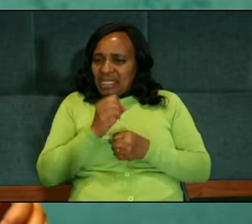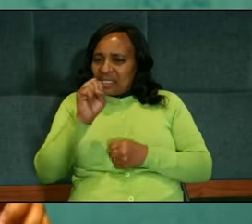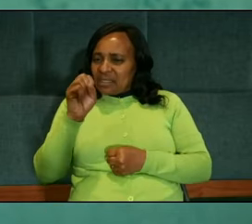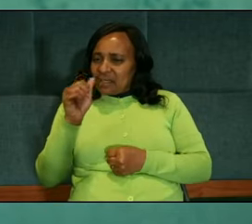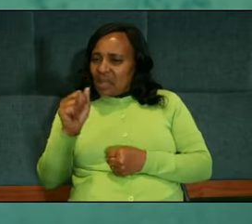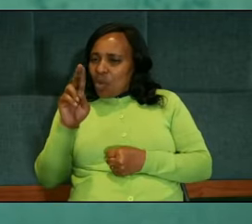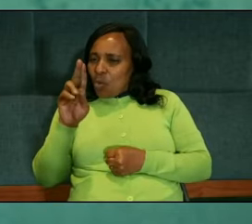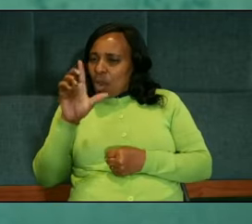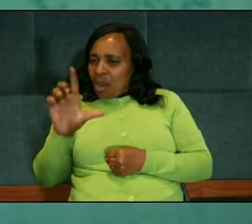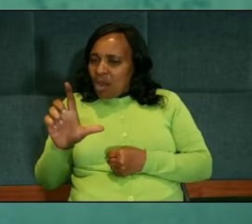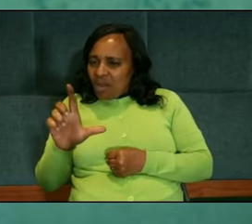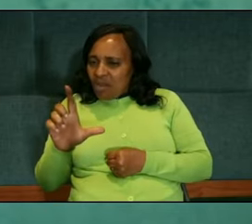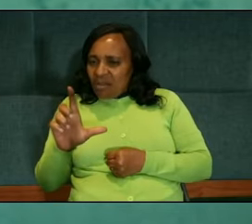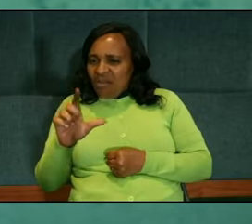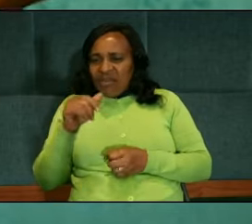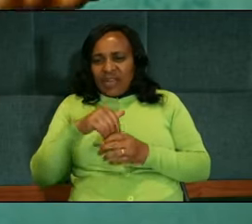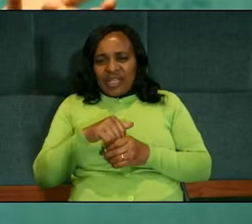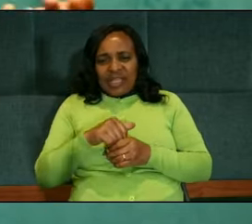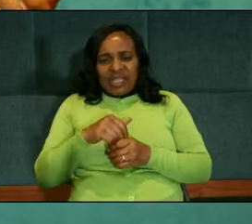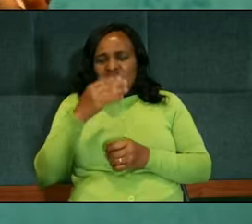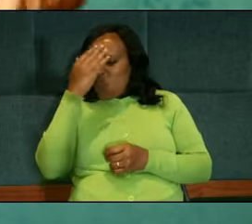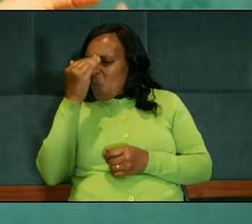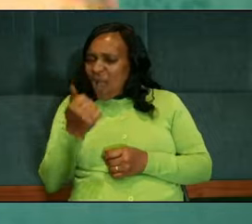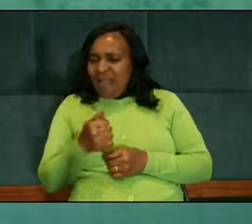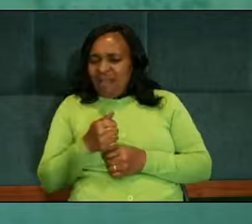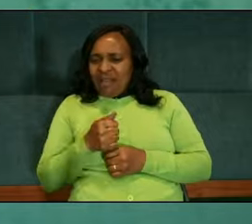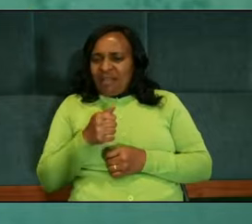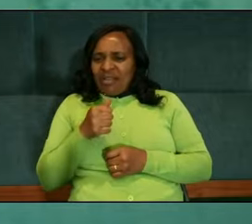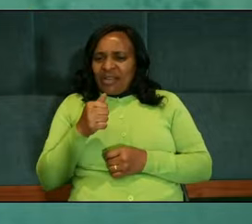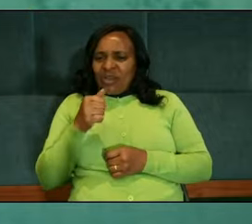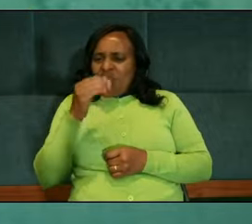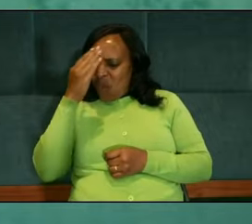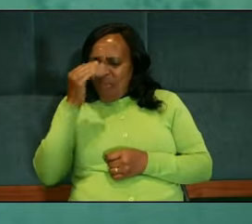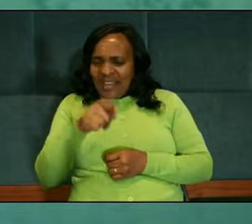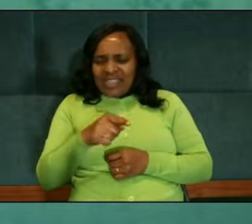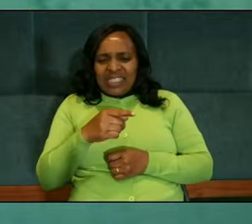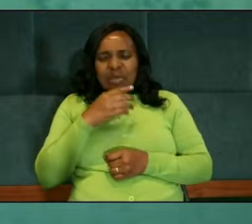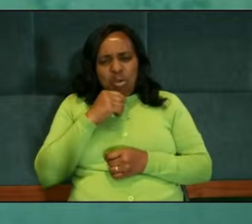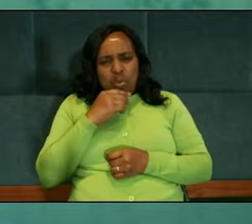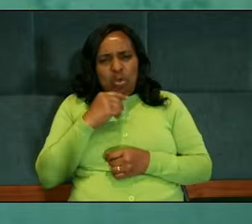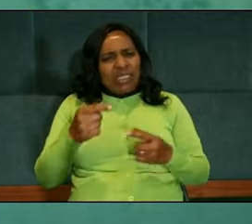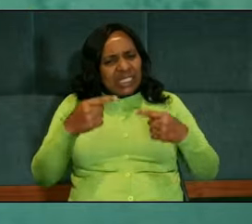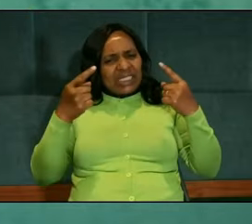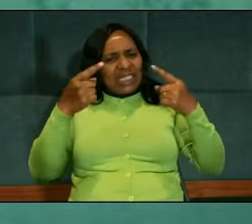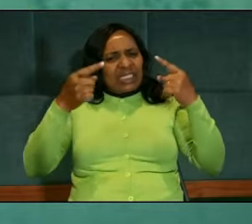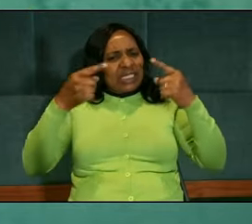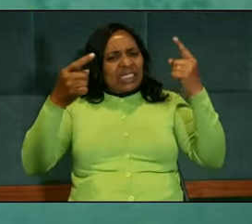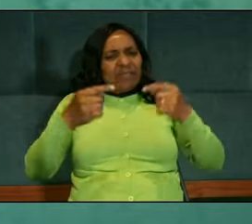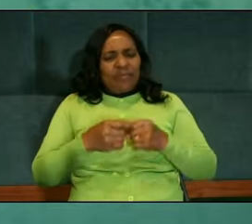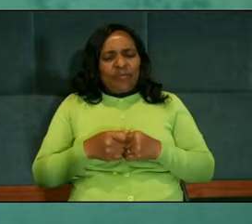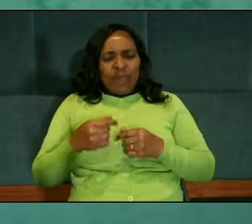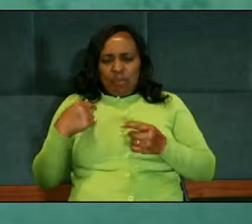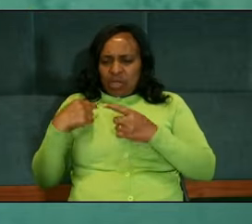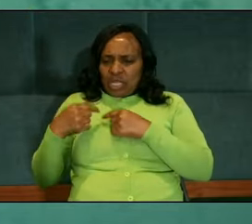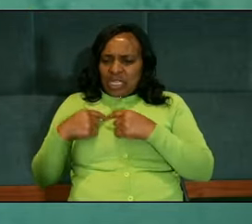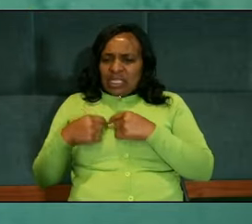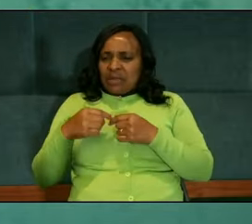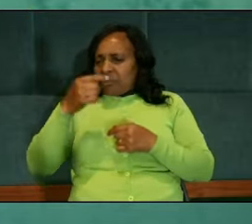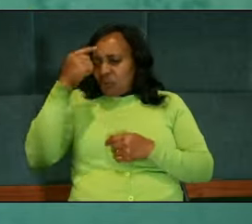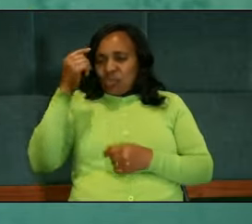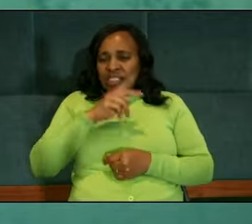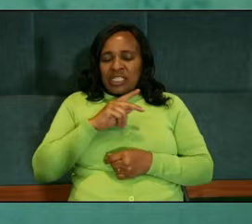he was like, in rhetorical questions, like, why? Why is he so amazing? And I felt like it just bothered him, because he is the